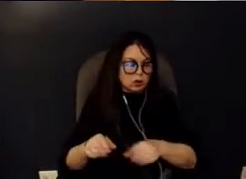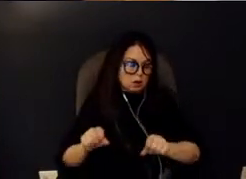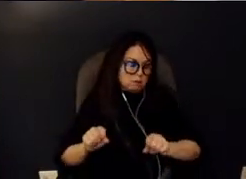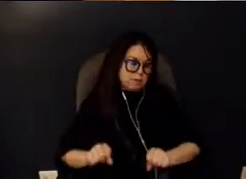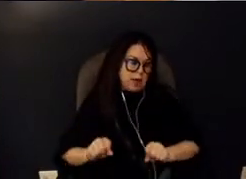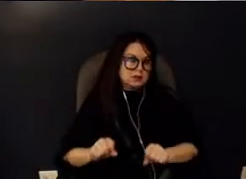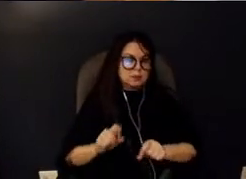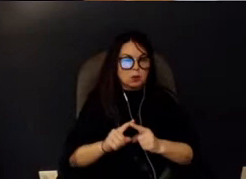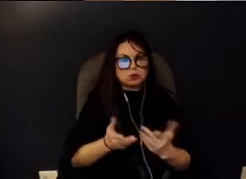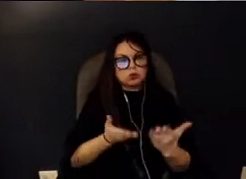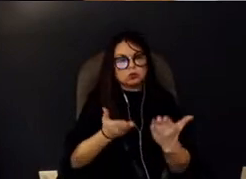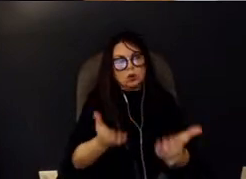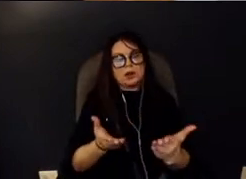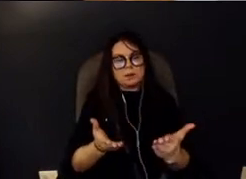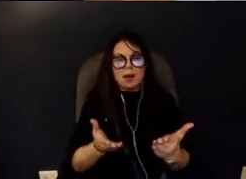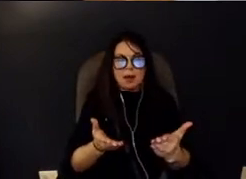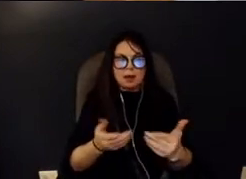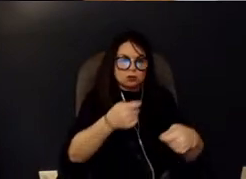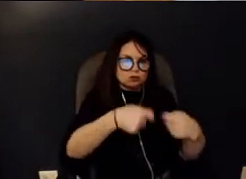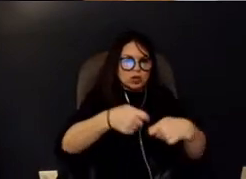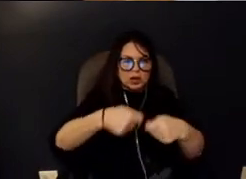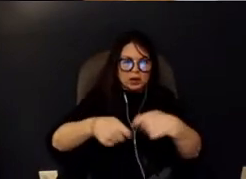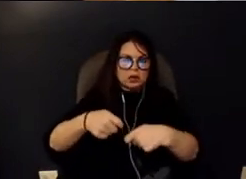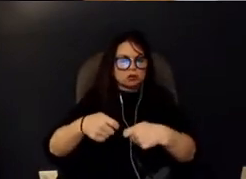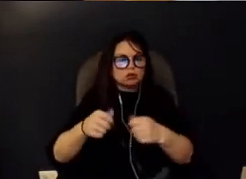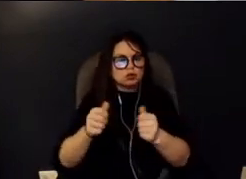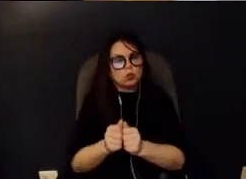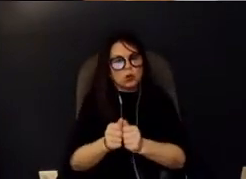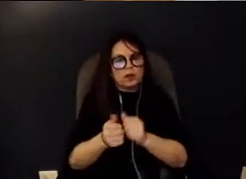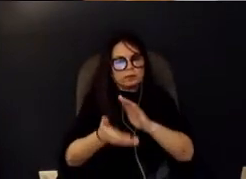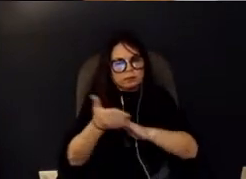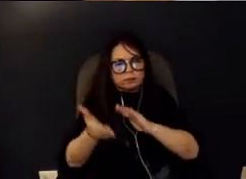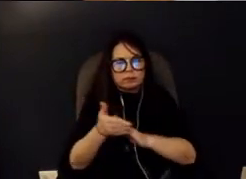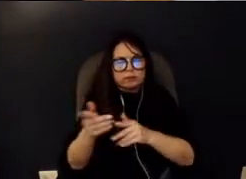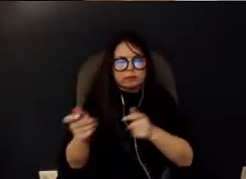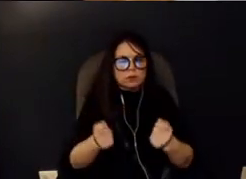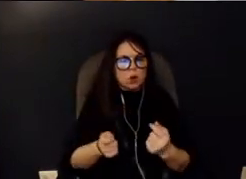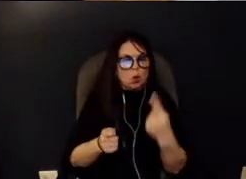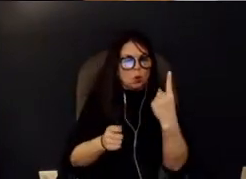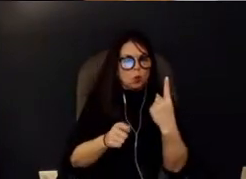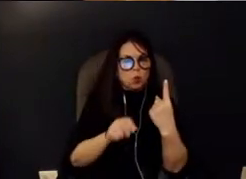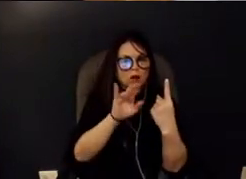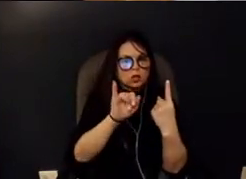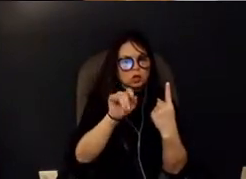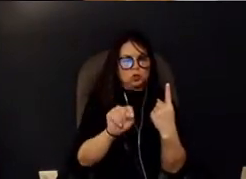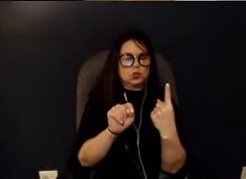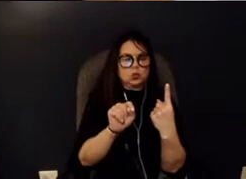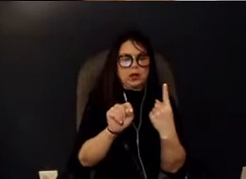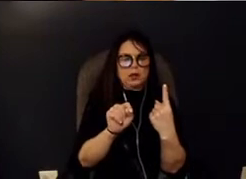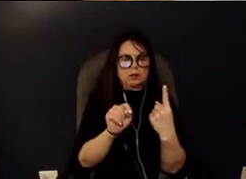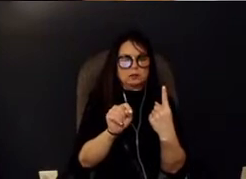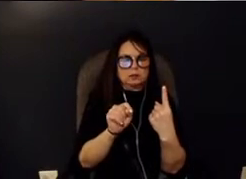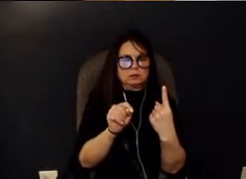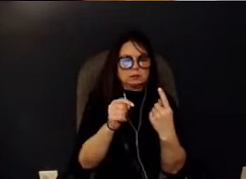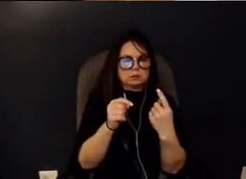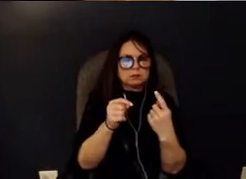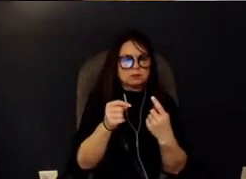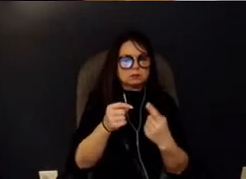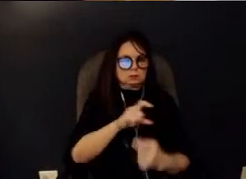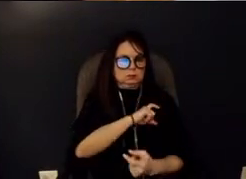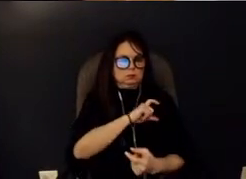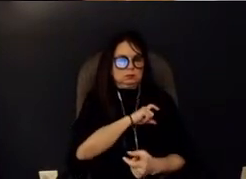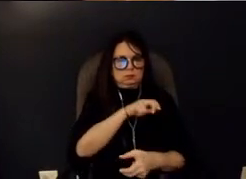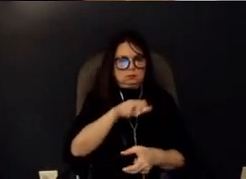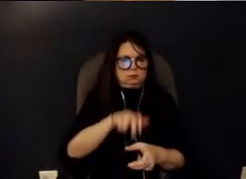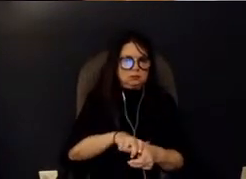as having one unit squads rather than right now the predominant number, which is two unit